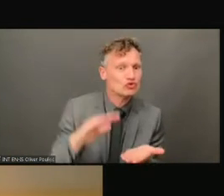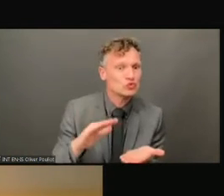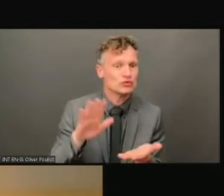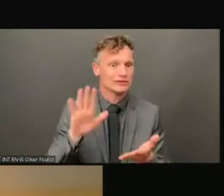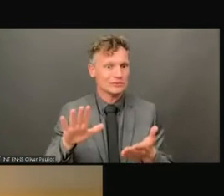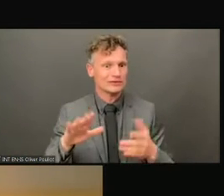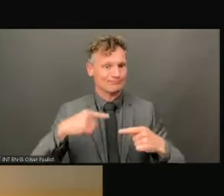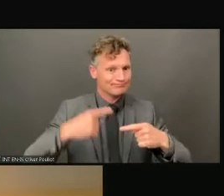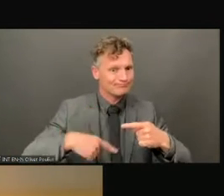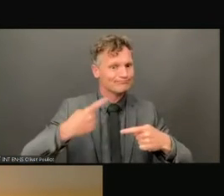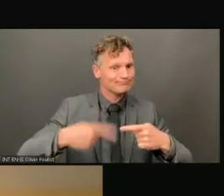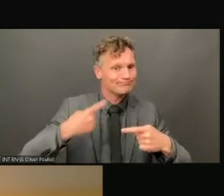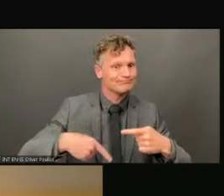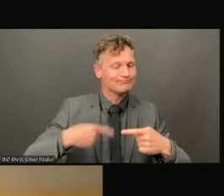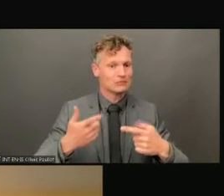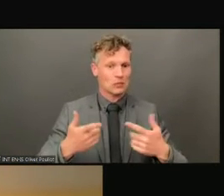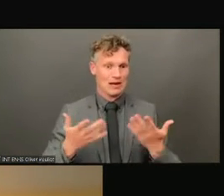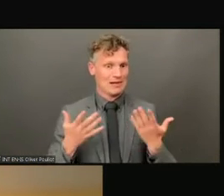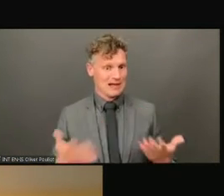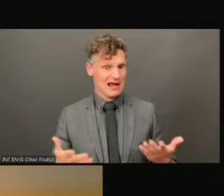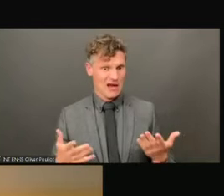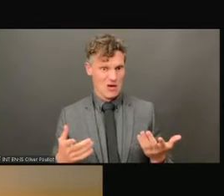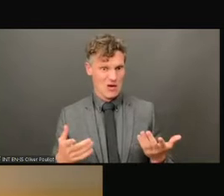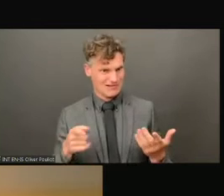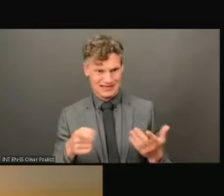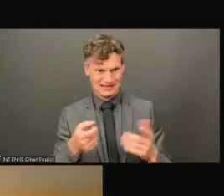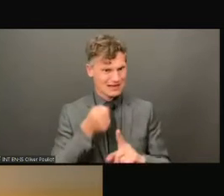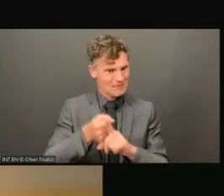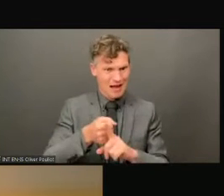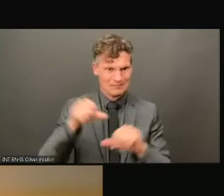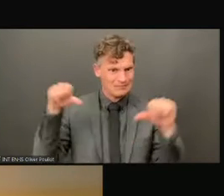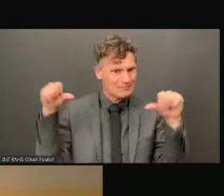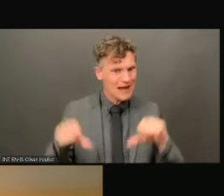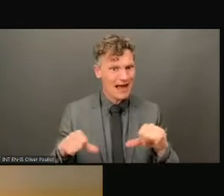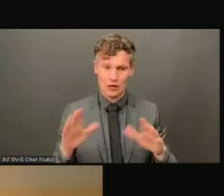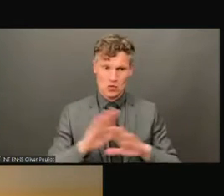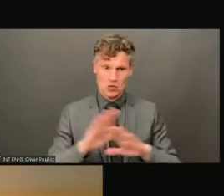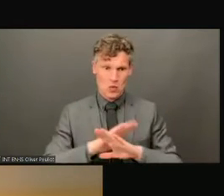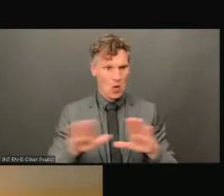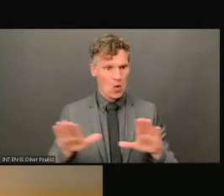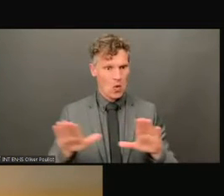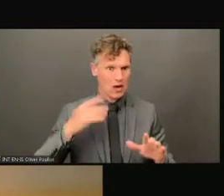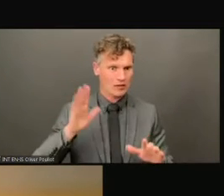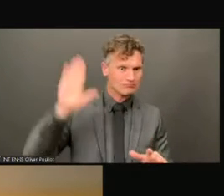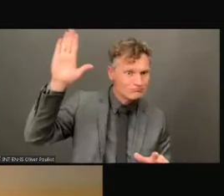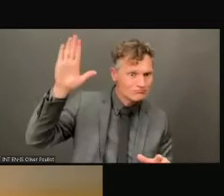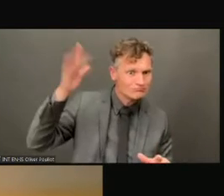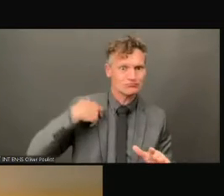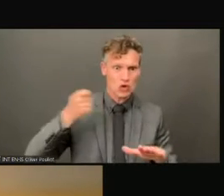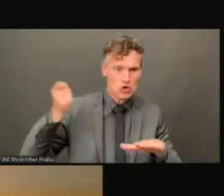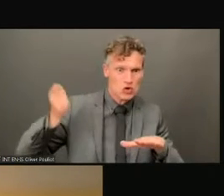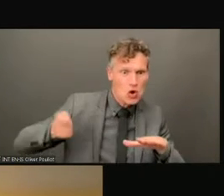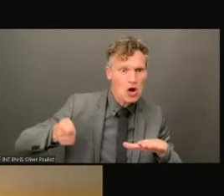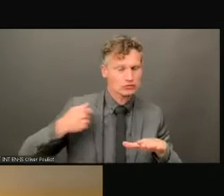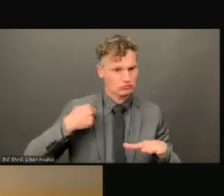of timely and fair hearings, contribute to increased case backlogs, and lead to longer